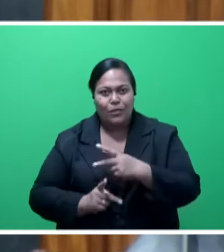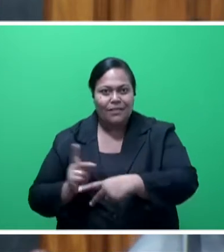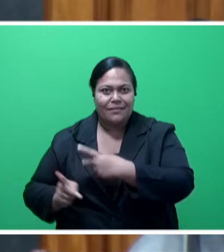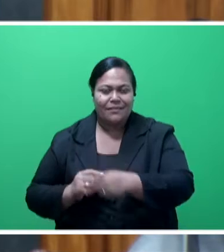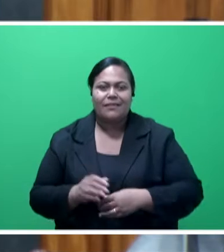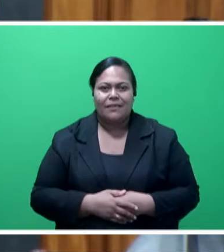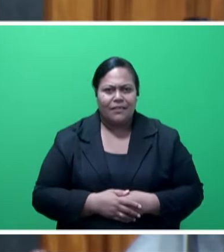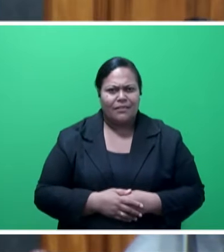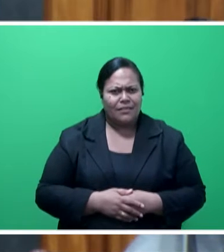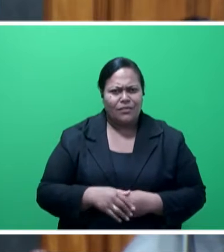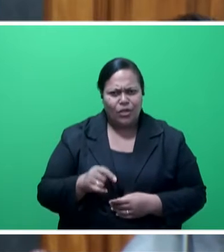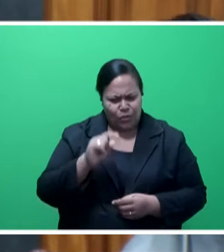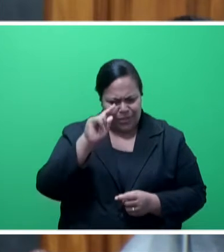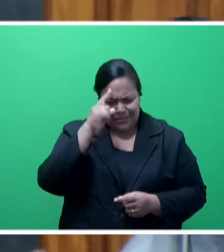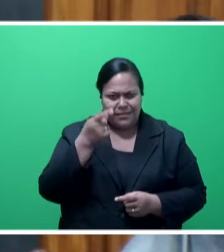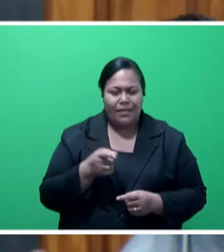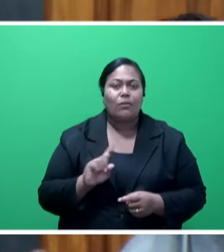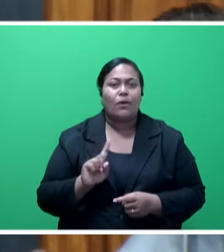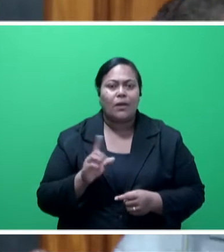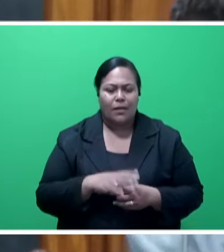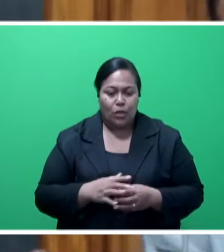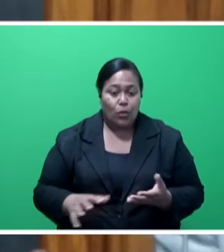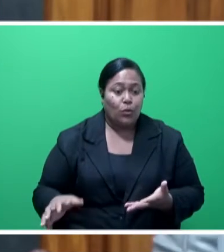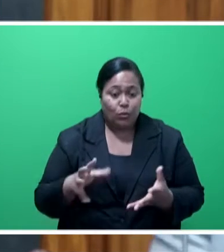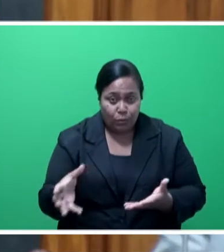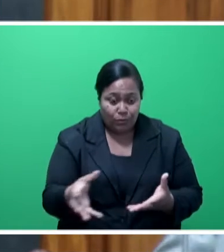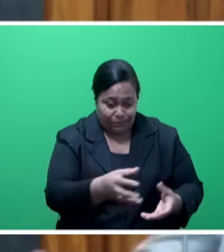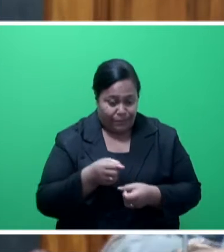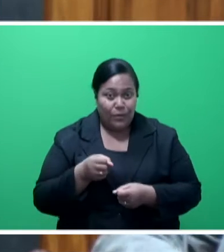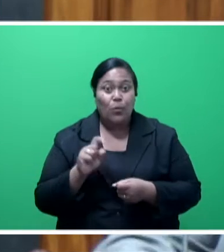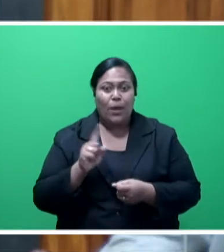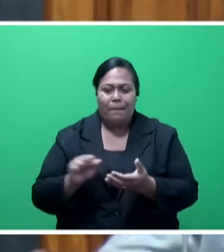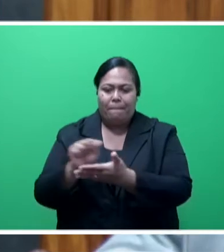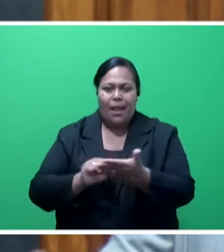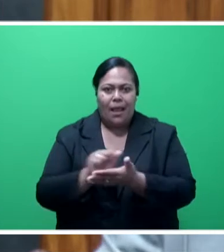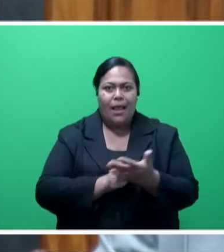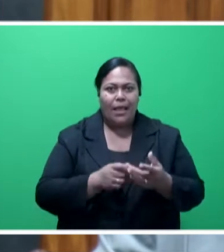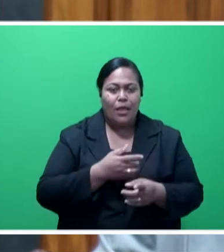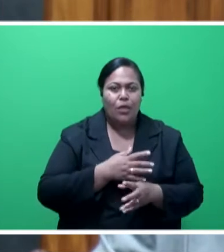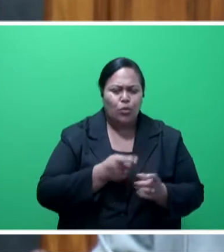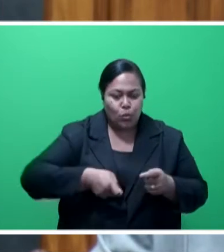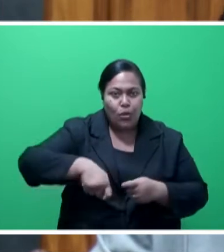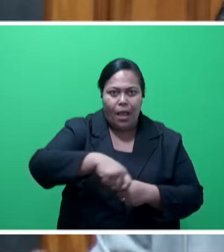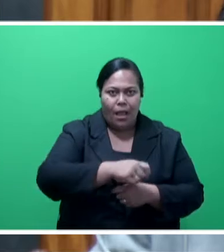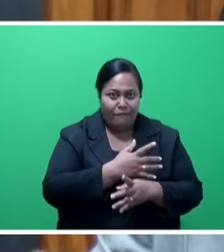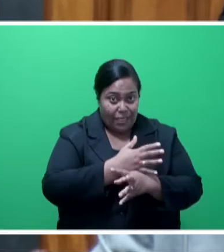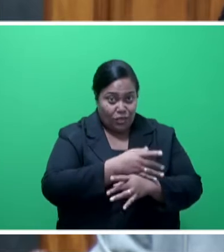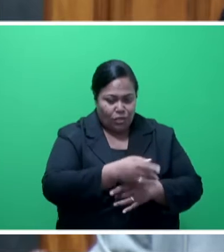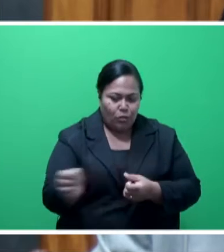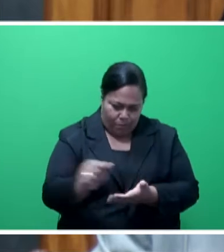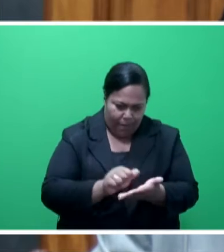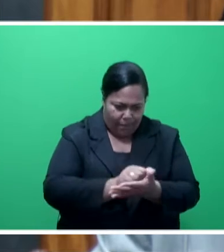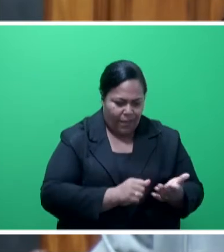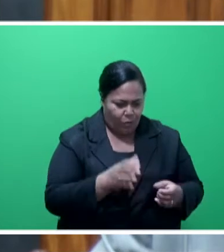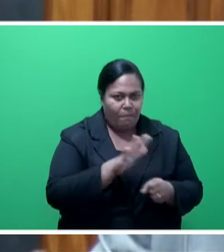needs to be considered when trying to secure tuna being the raw material for PAFCO. Mr. Speaker, sir, to put things into